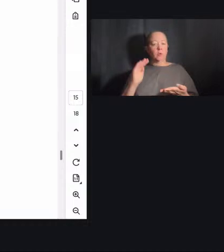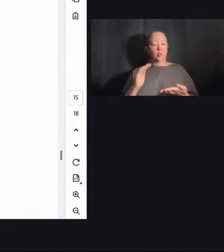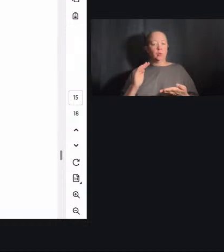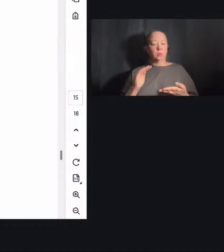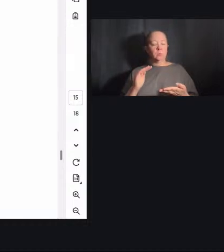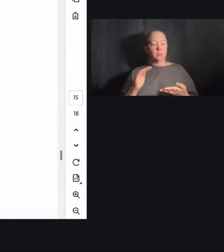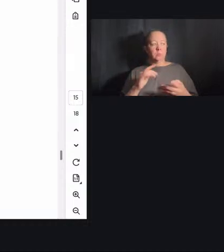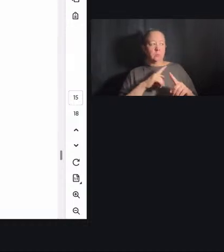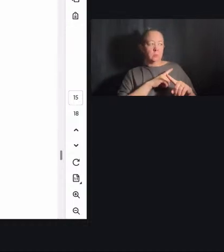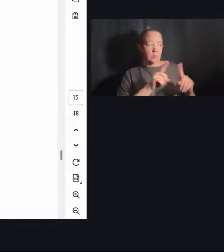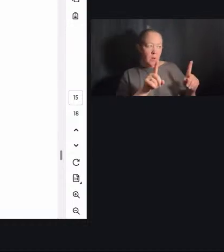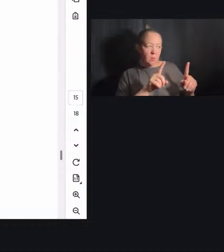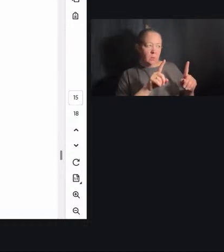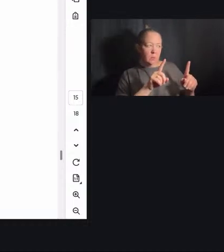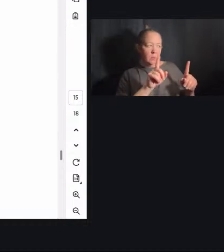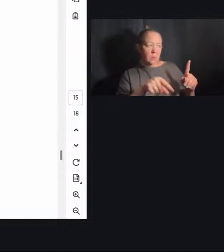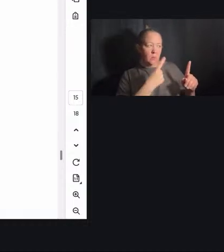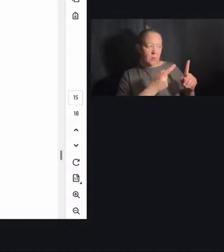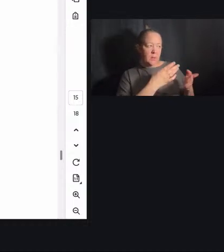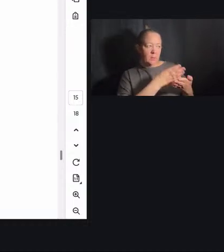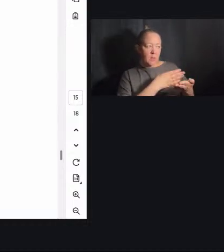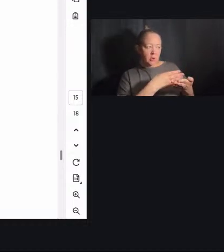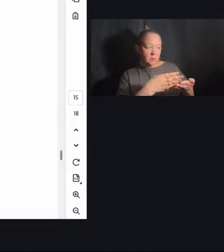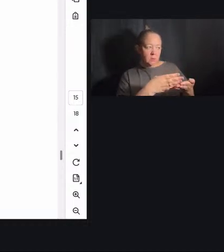only budgeting to